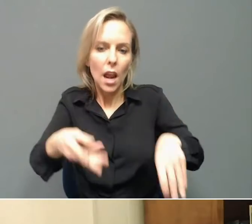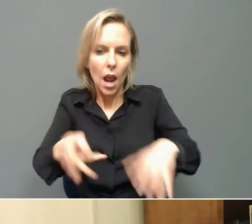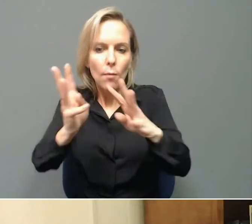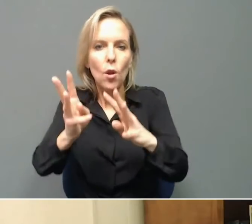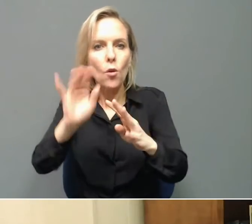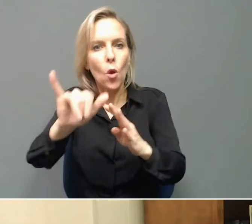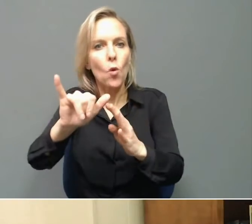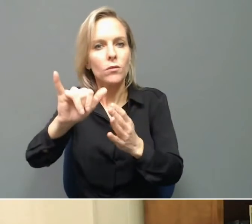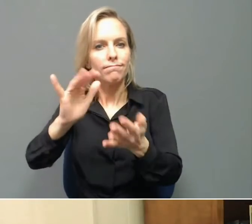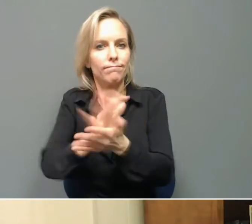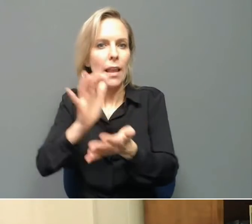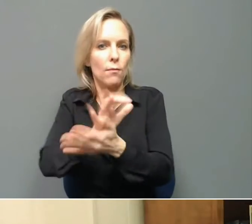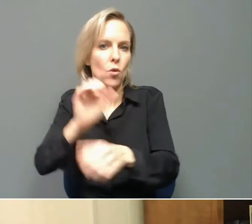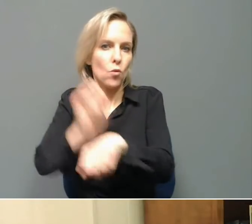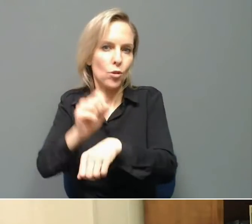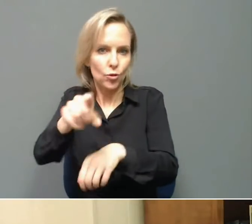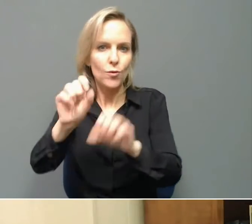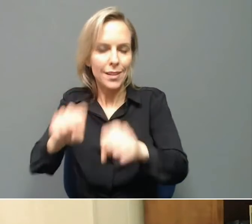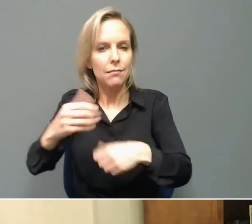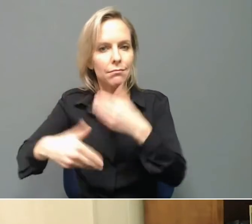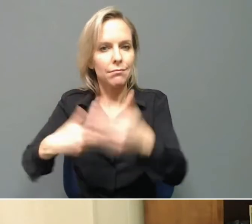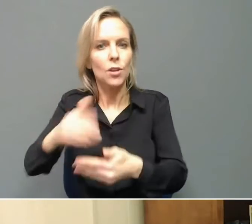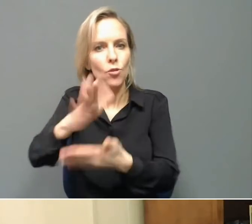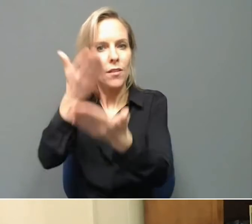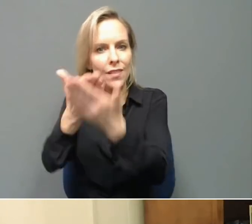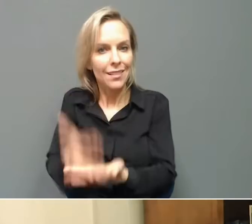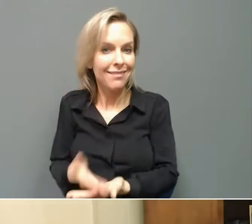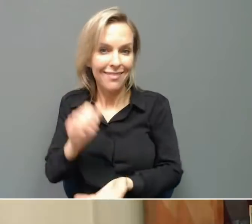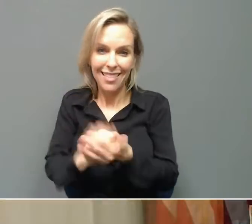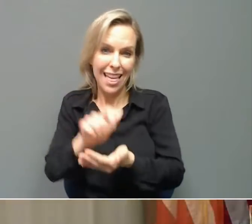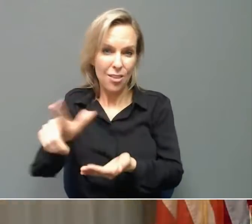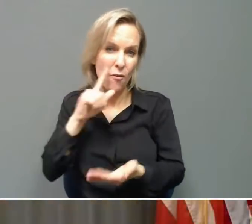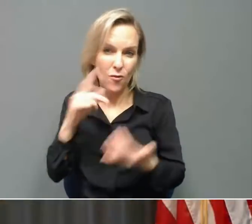that validation done. That's it for today.